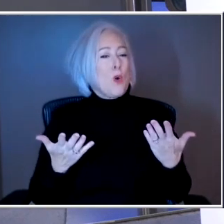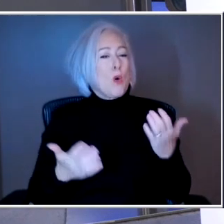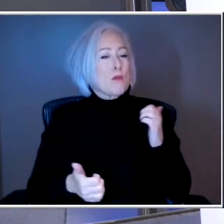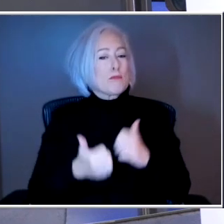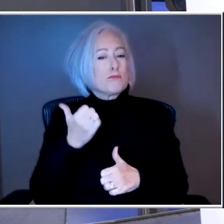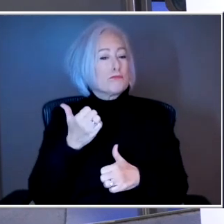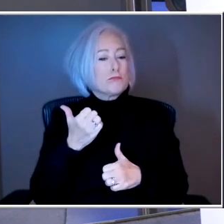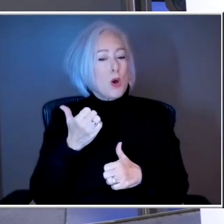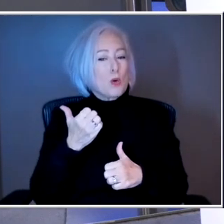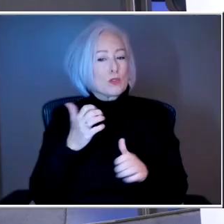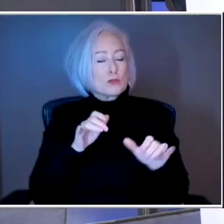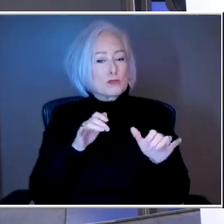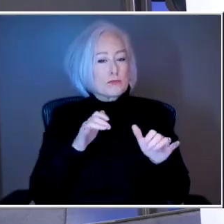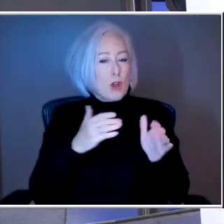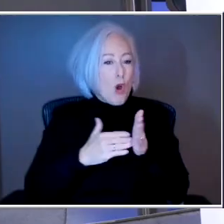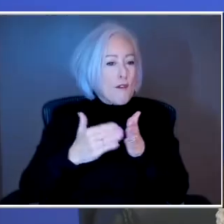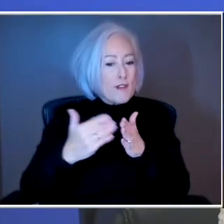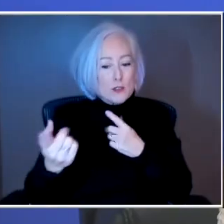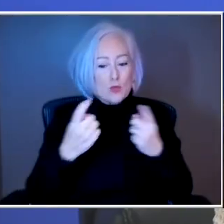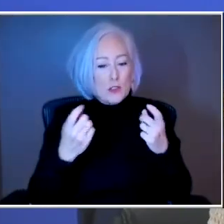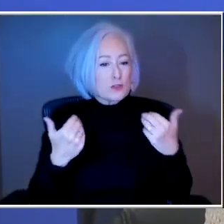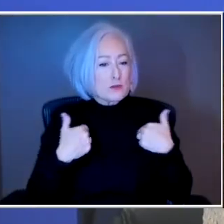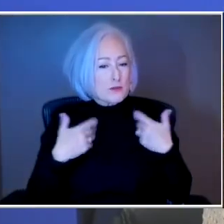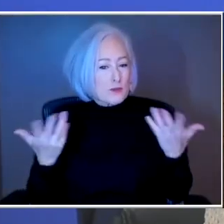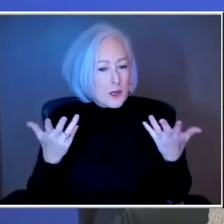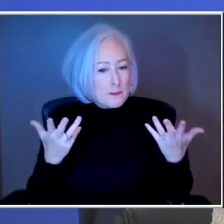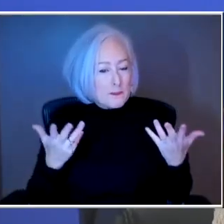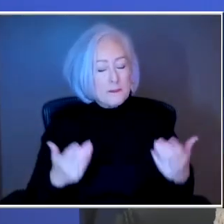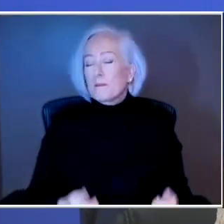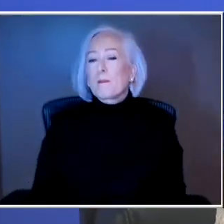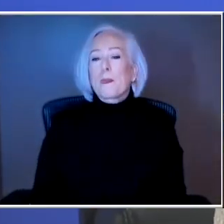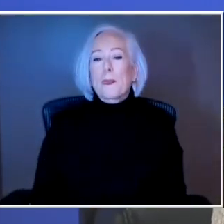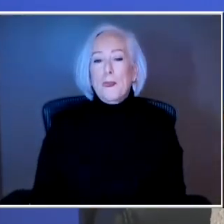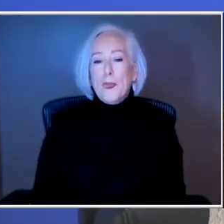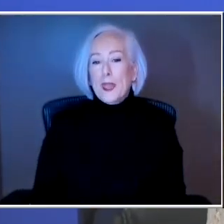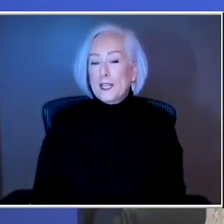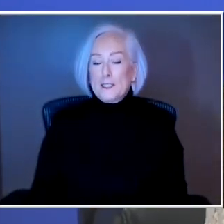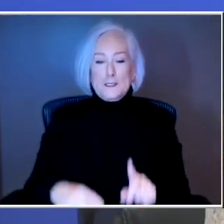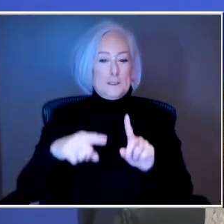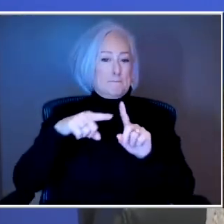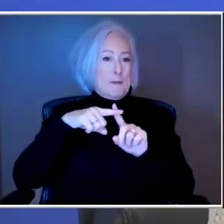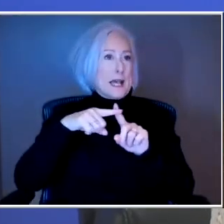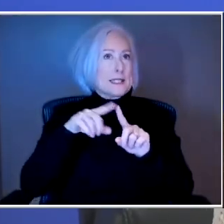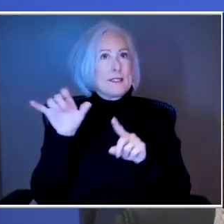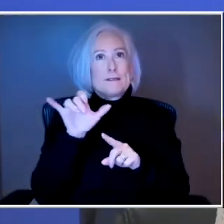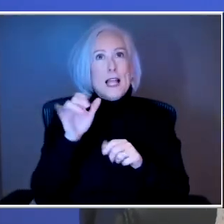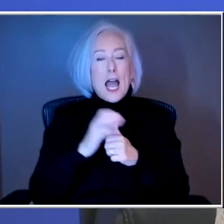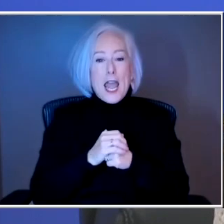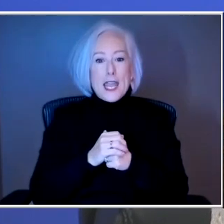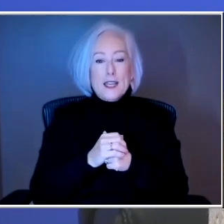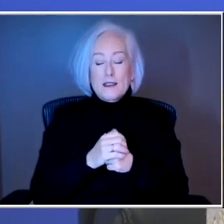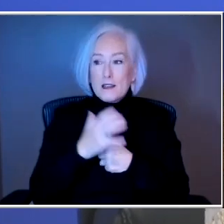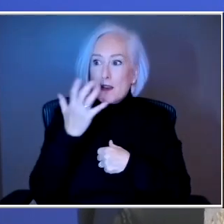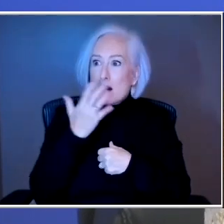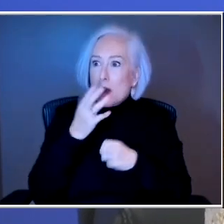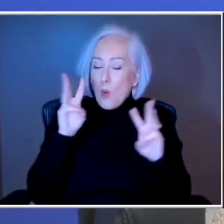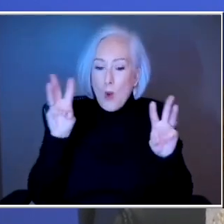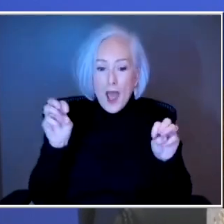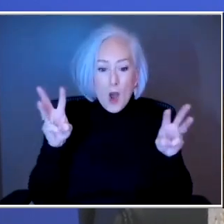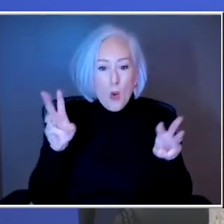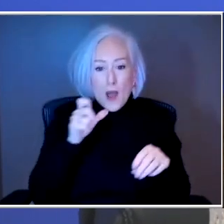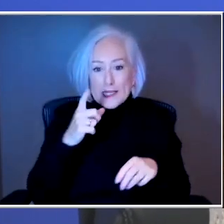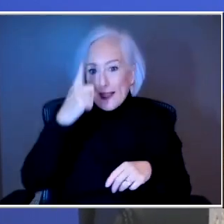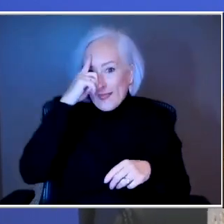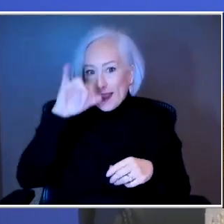about your weight loss? the positive ones are just basically, wow, I didn't think it was going to happen. That's a